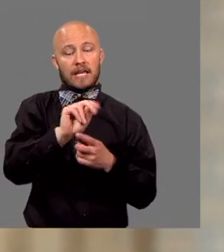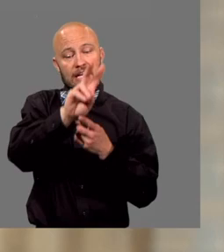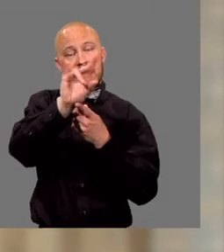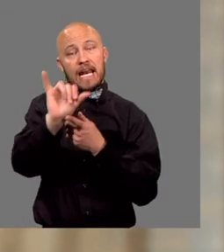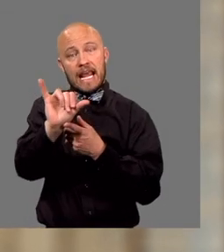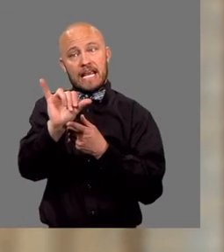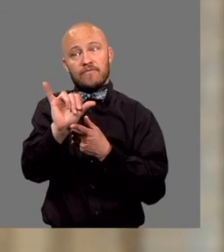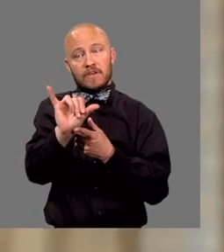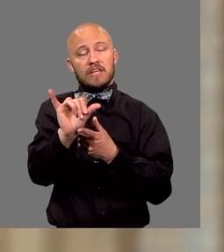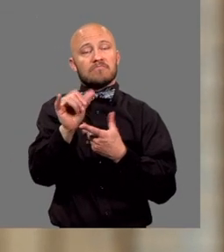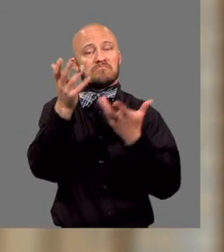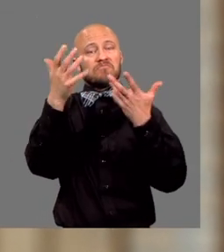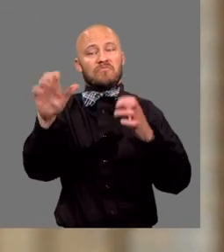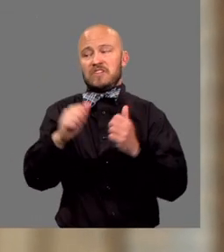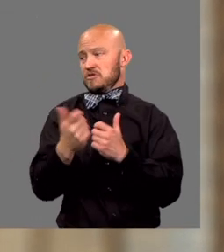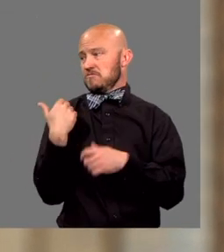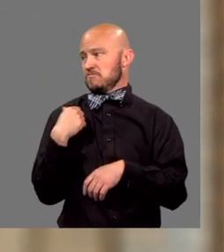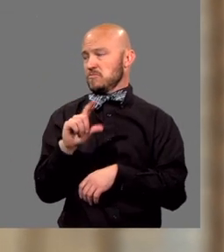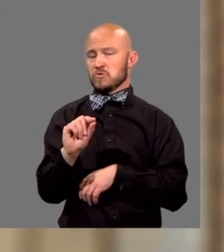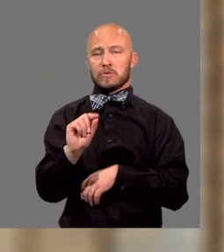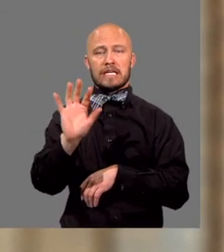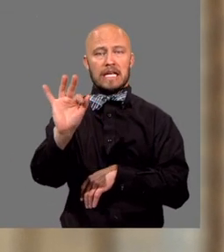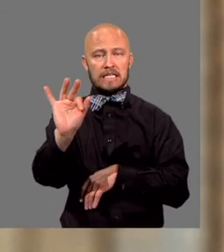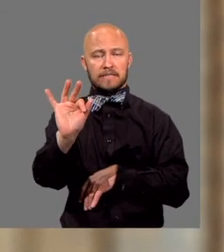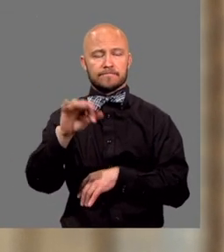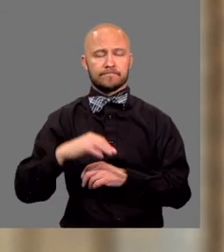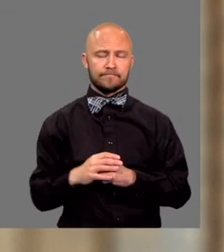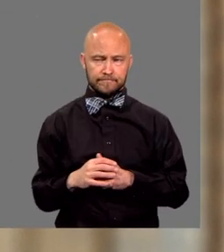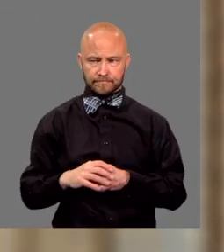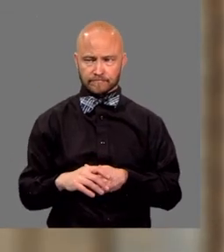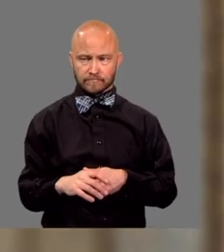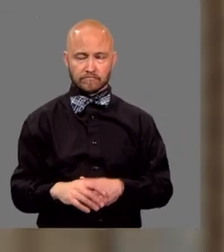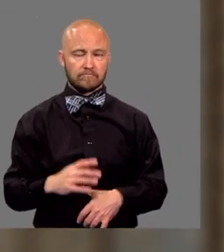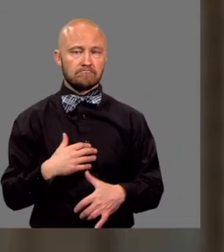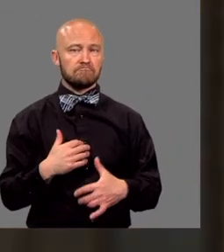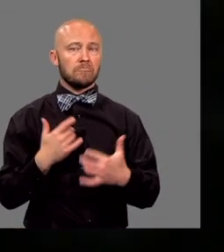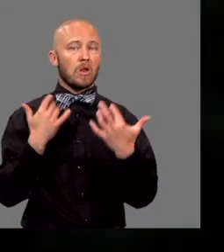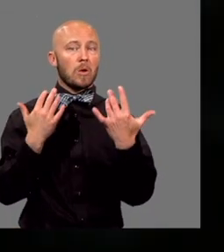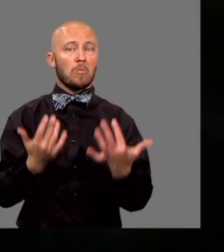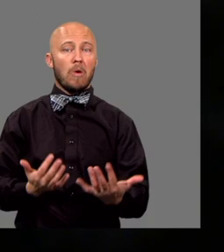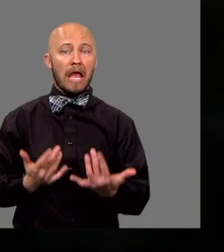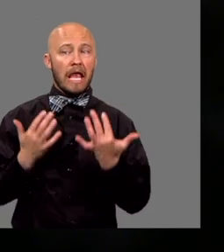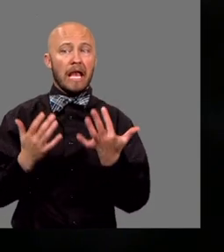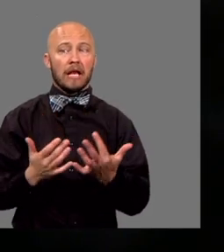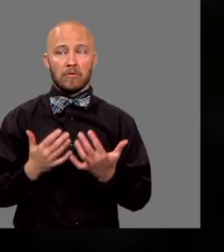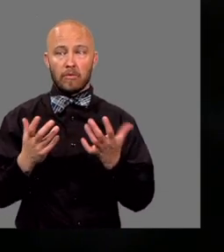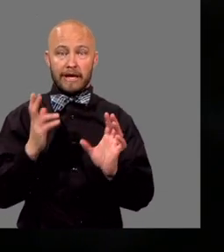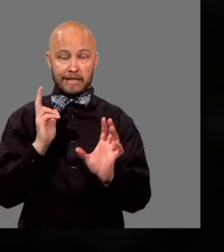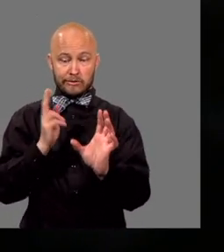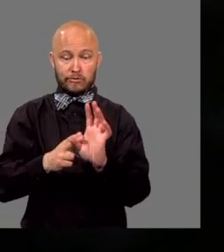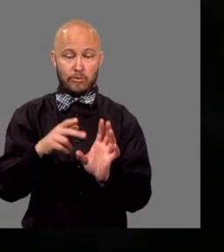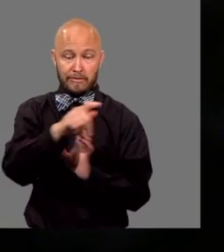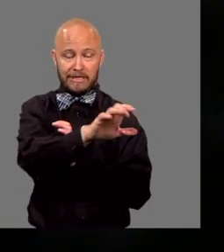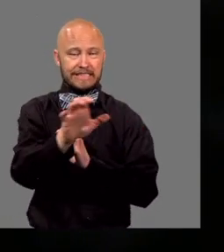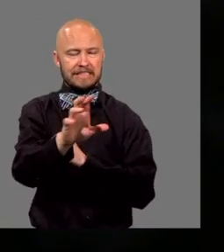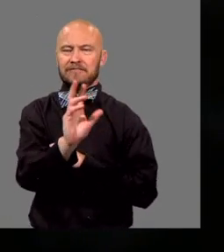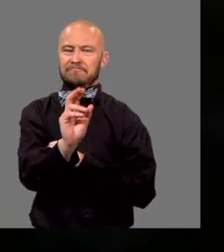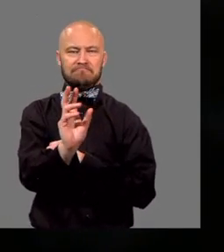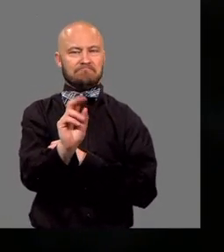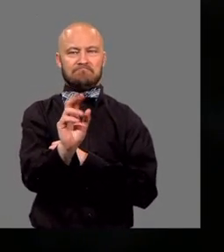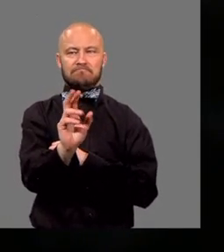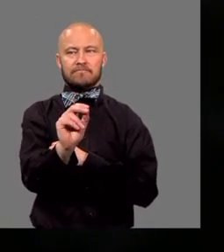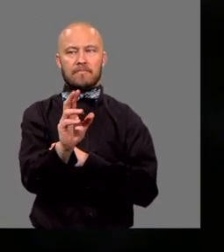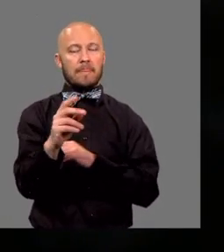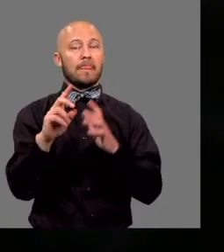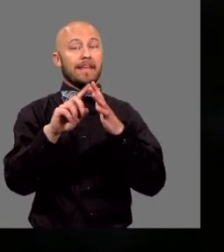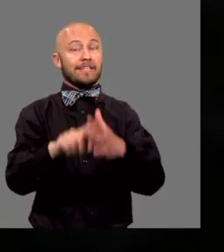Navy enlistment ended in 2019. He didn't wait until coming home to enroll at PCC,